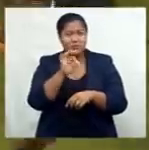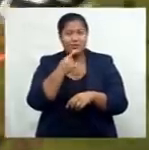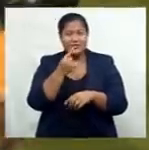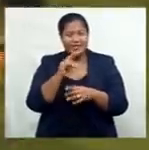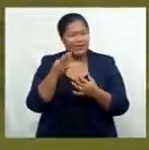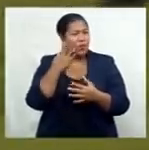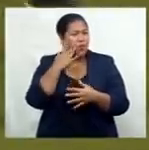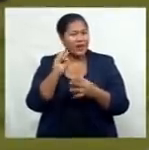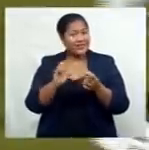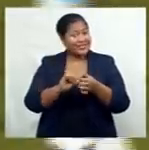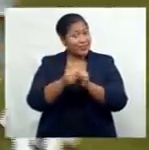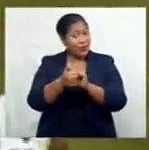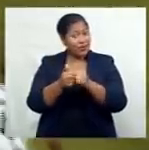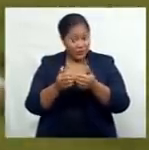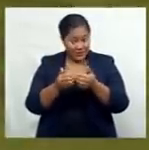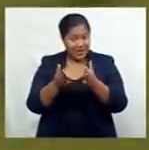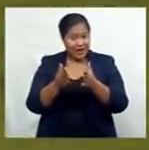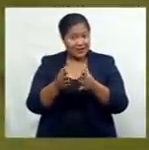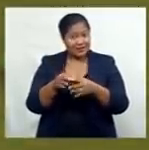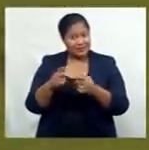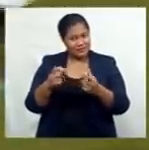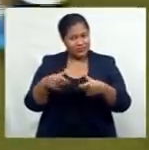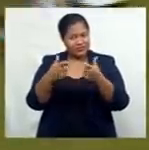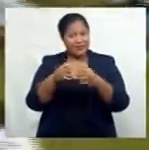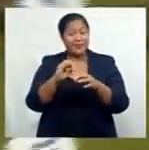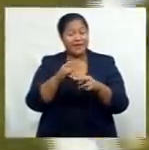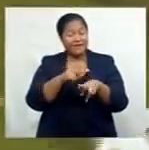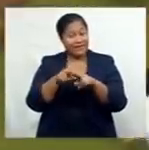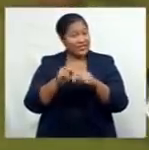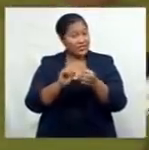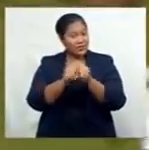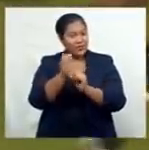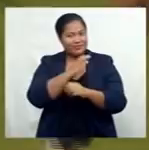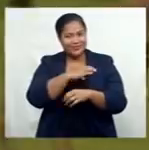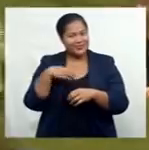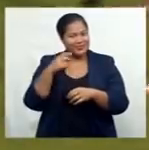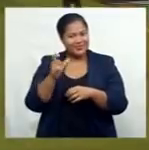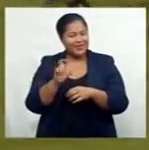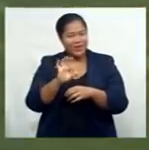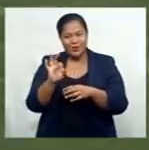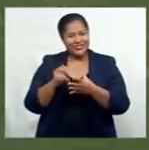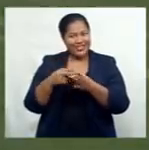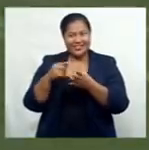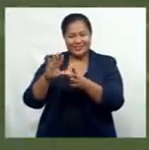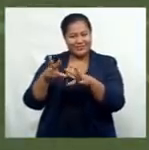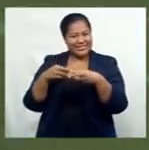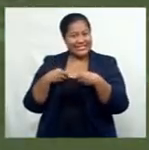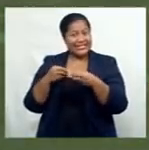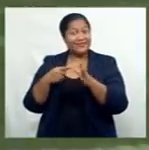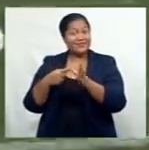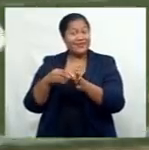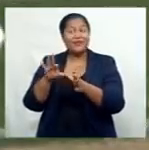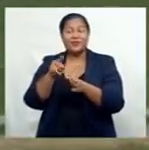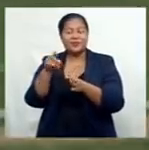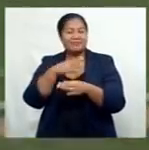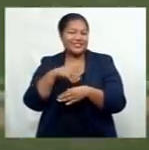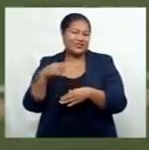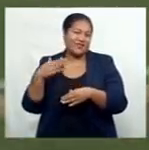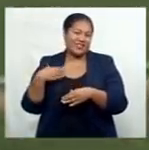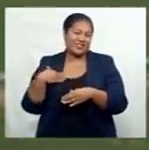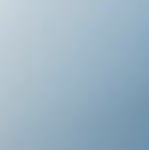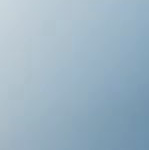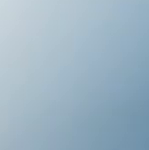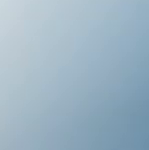sporting competitions will resume, as Fiji Sports Commission is yet to get a response from the ministry. Venina Rakautonga,